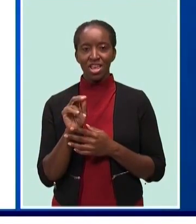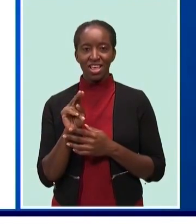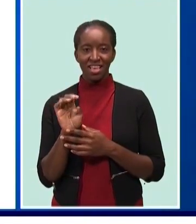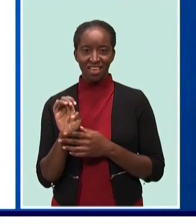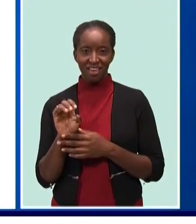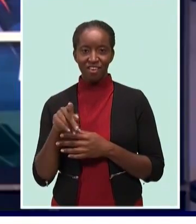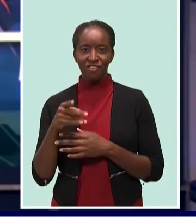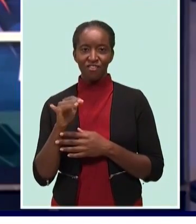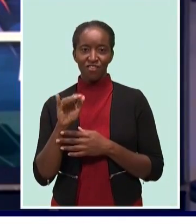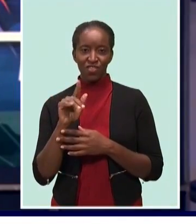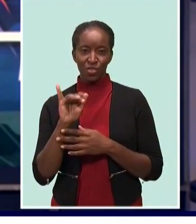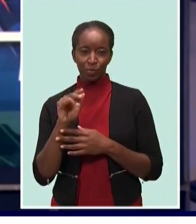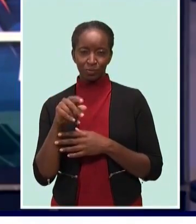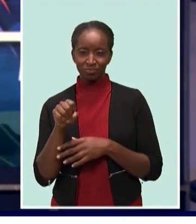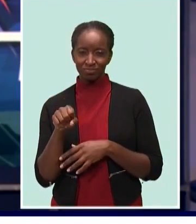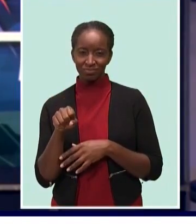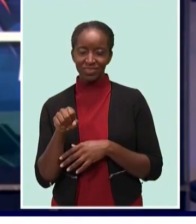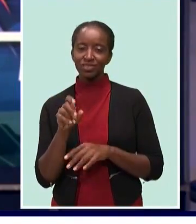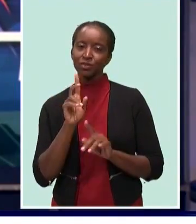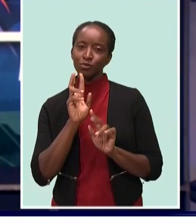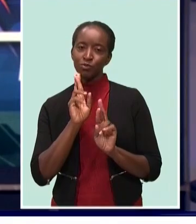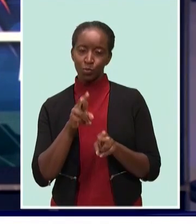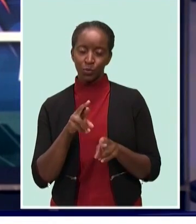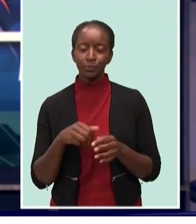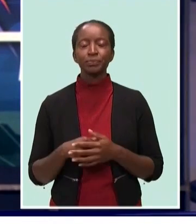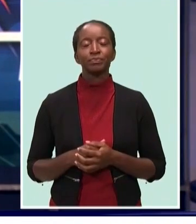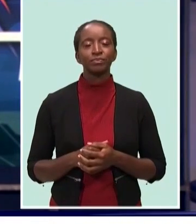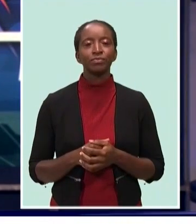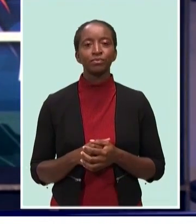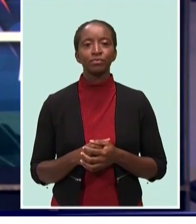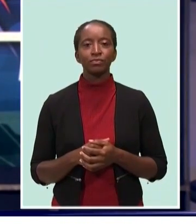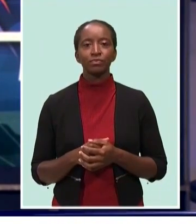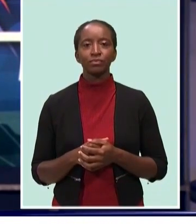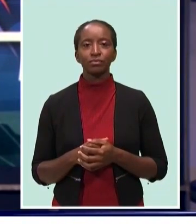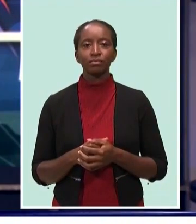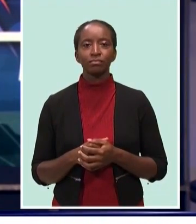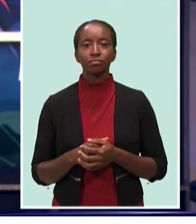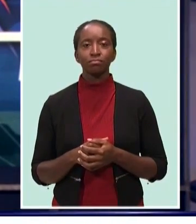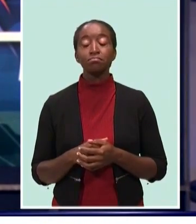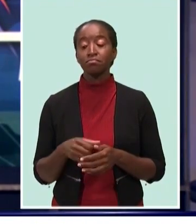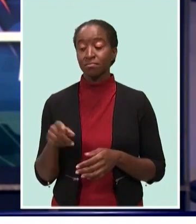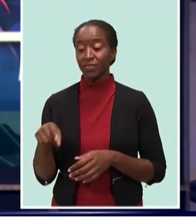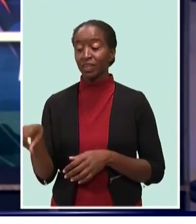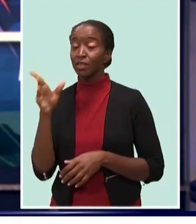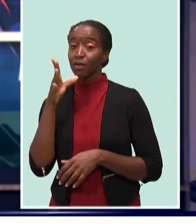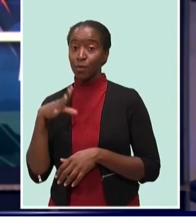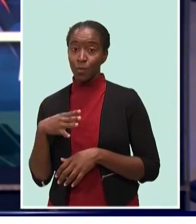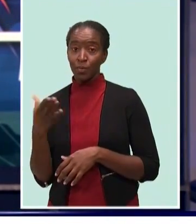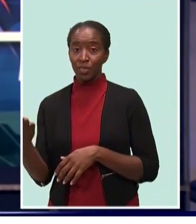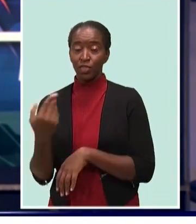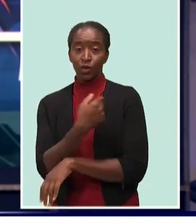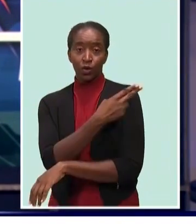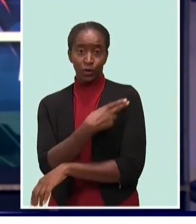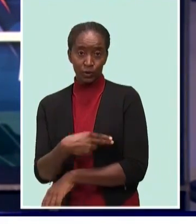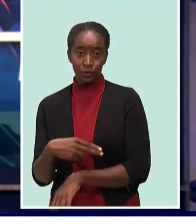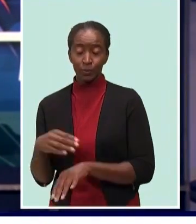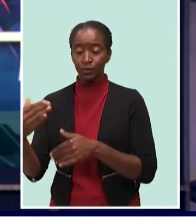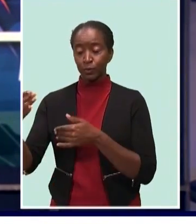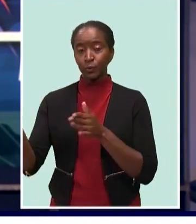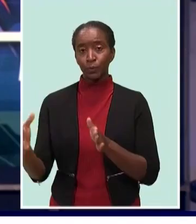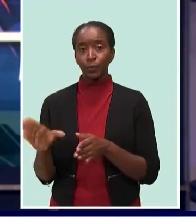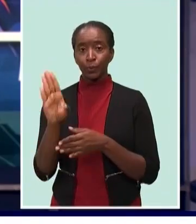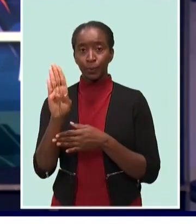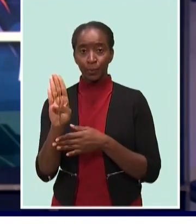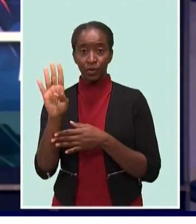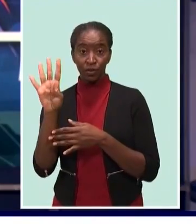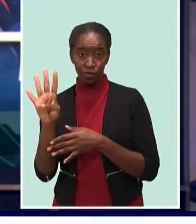News. Well, consistent support is being assured for before being treated at the Queen Elizabeth